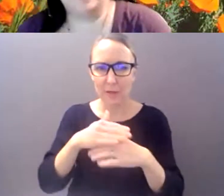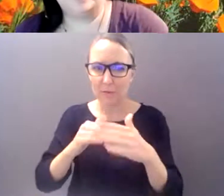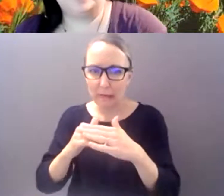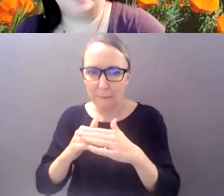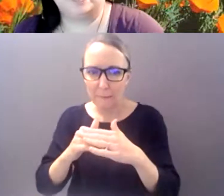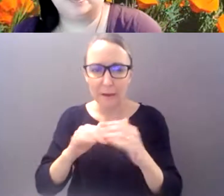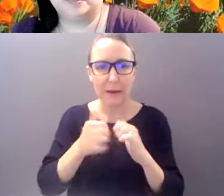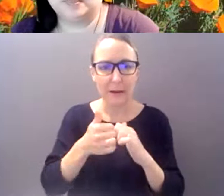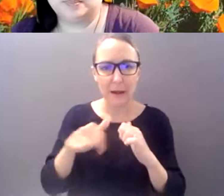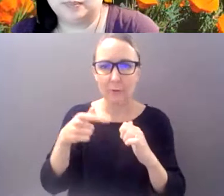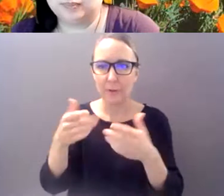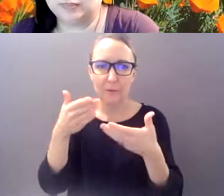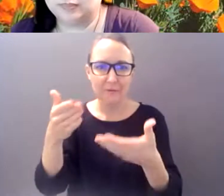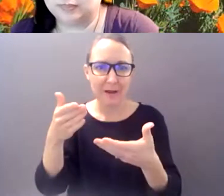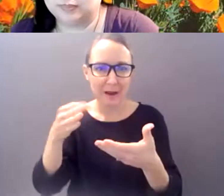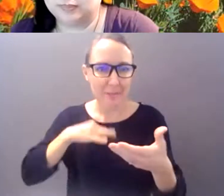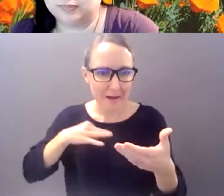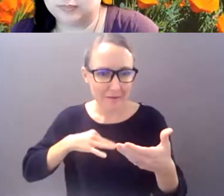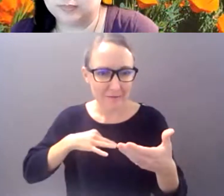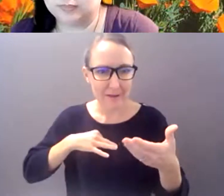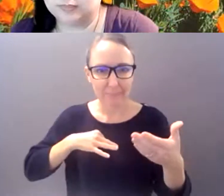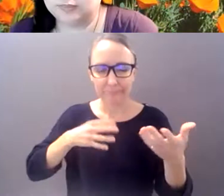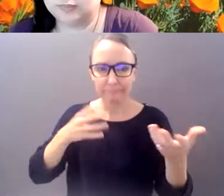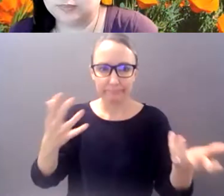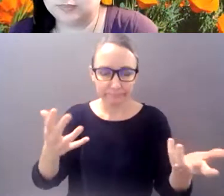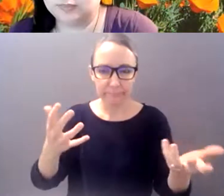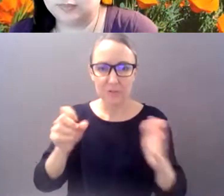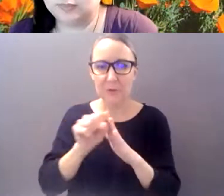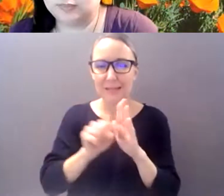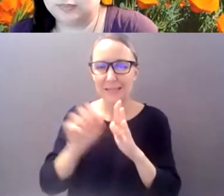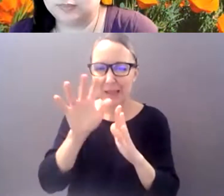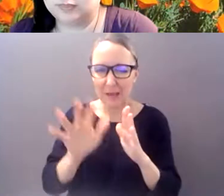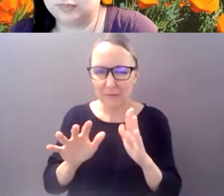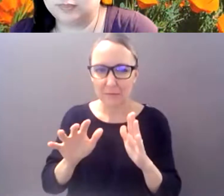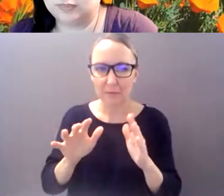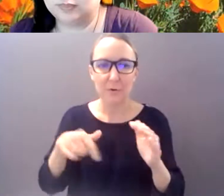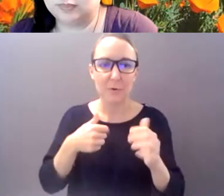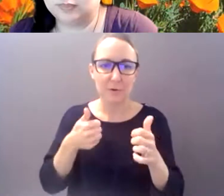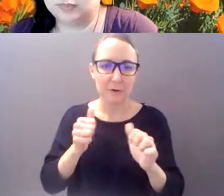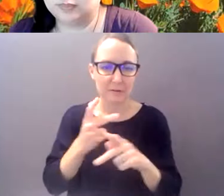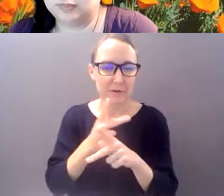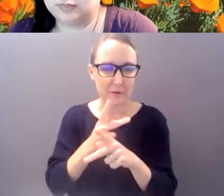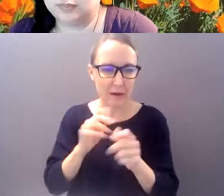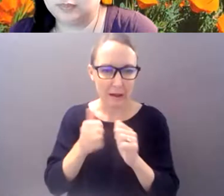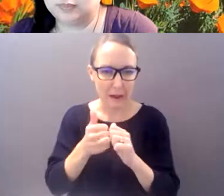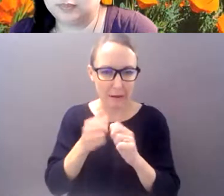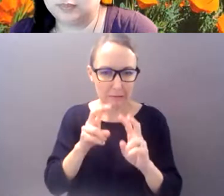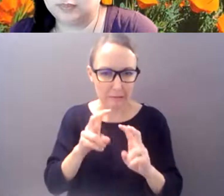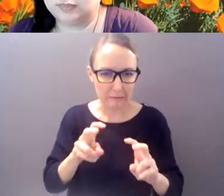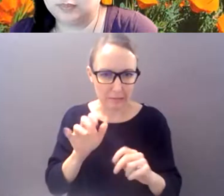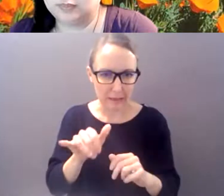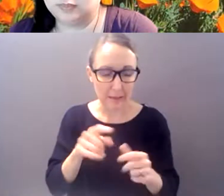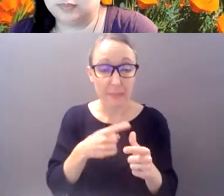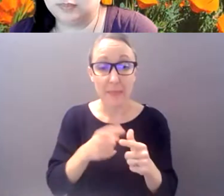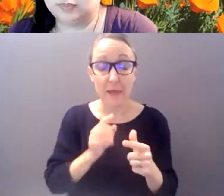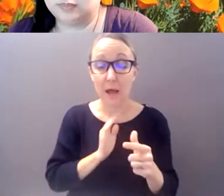a net benefit. So at the state level, we're trying to untangle that, and at least our process has been, when